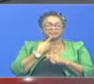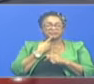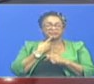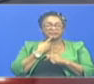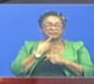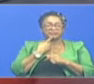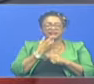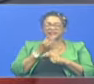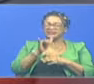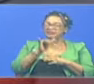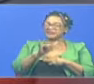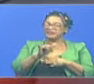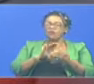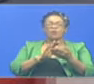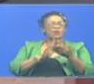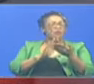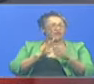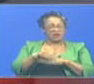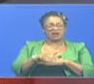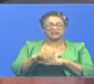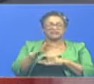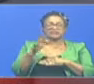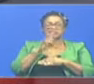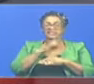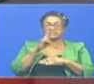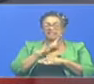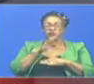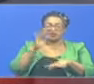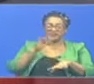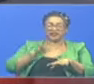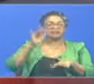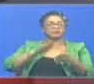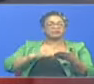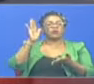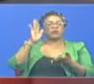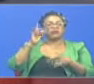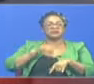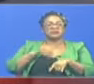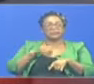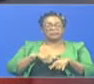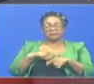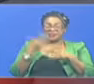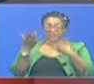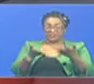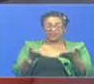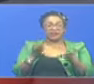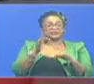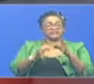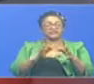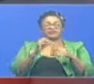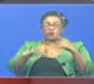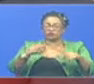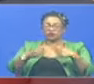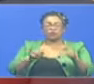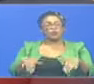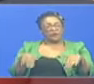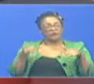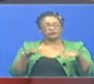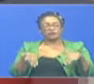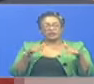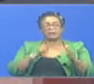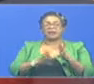they are overstaying at the border and even risking to infect those at the who they come across at the border should they continue wait and turn positive. And my